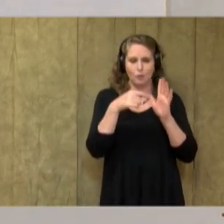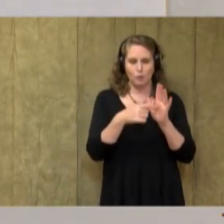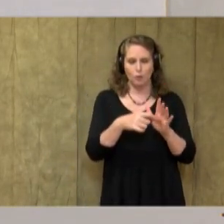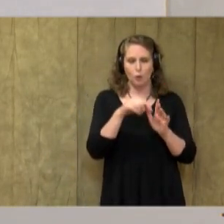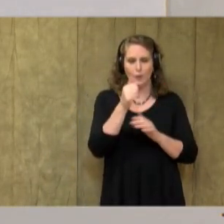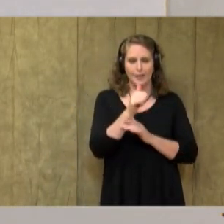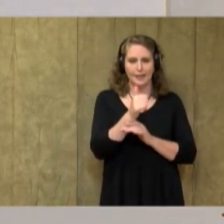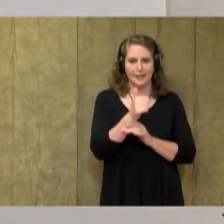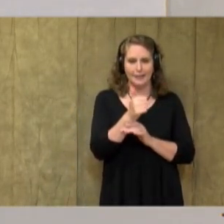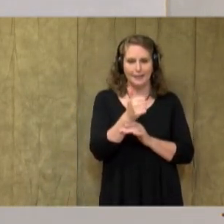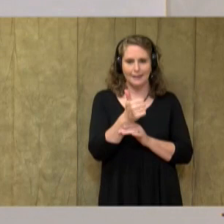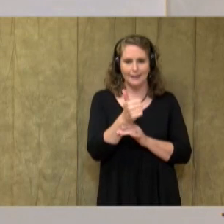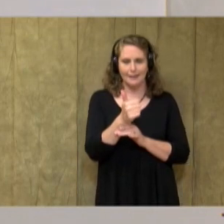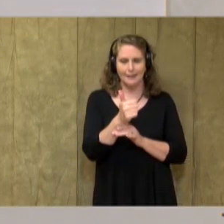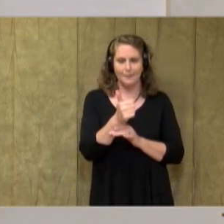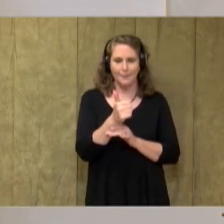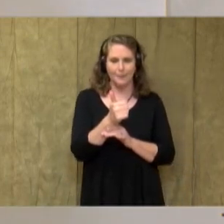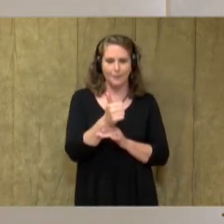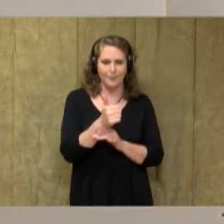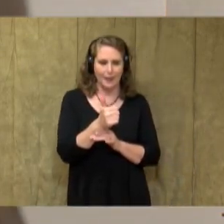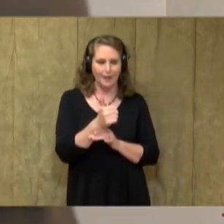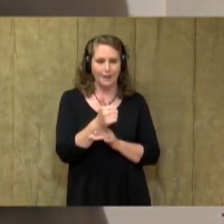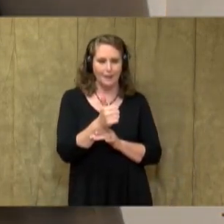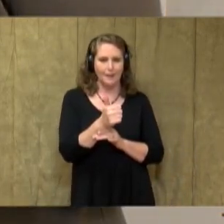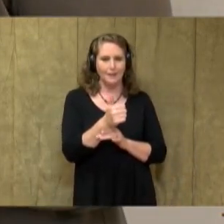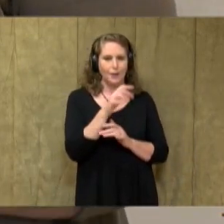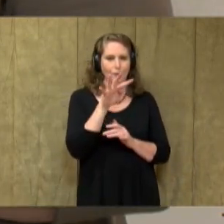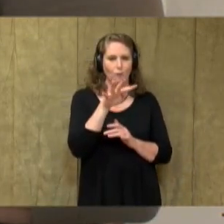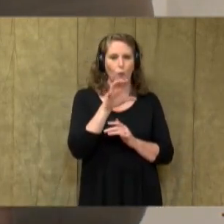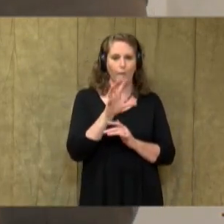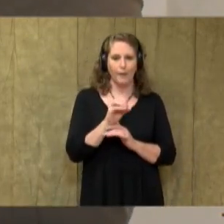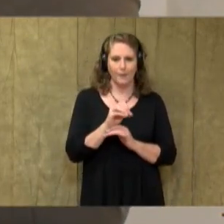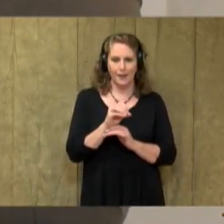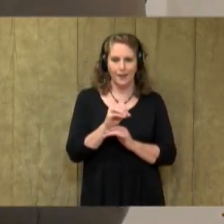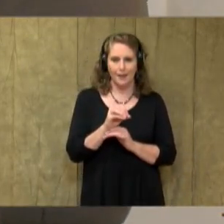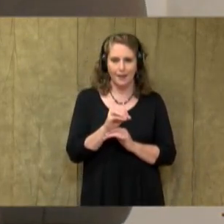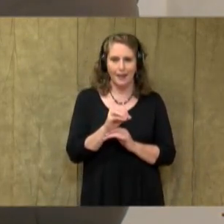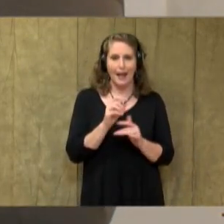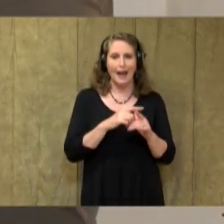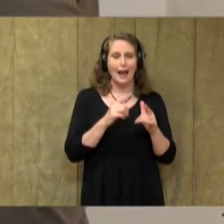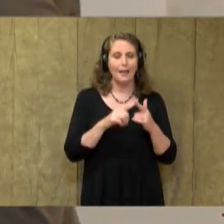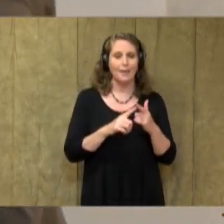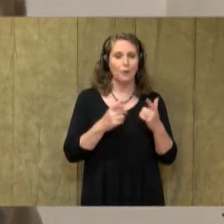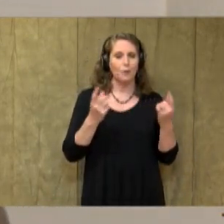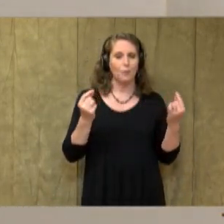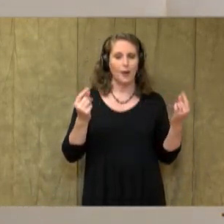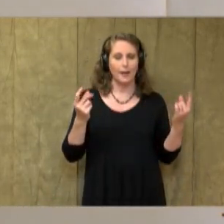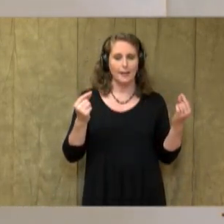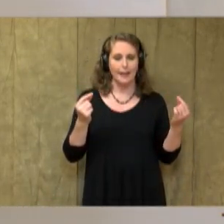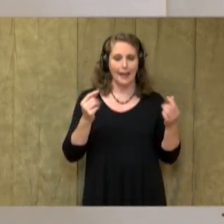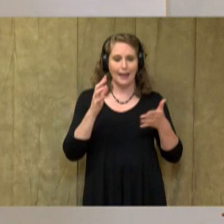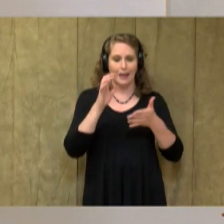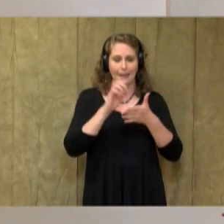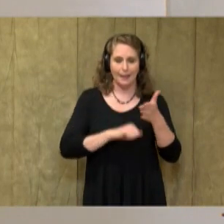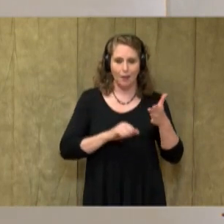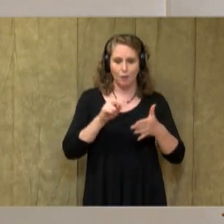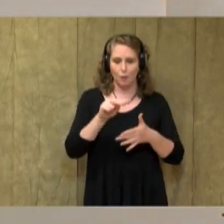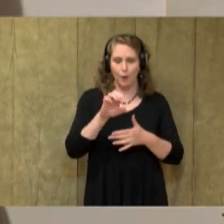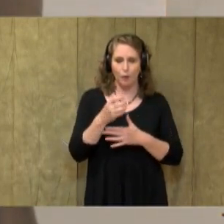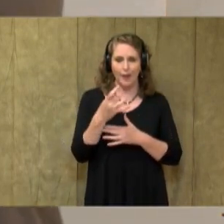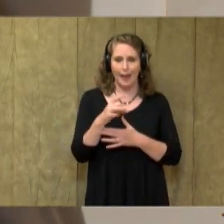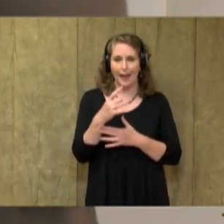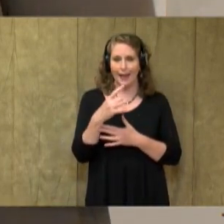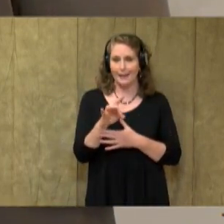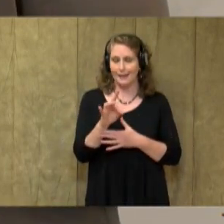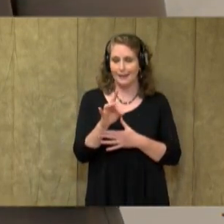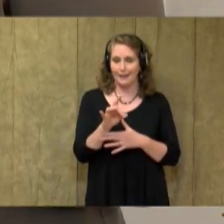1, 2, 3, 4, 5. So there's 450. And so then what I would want to do is take away 218.